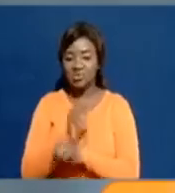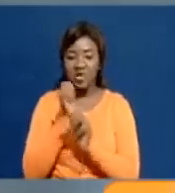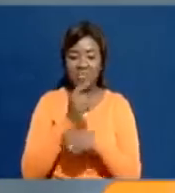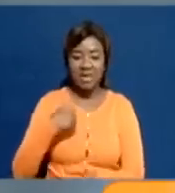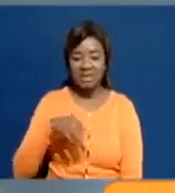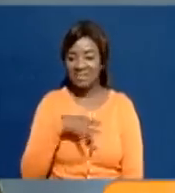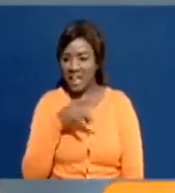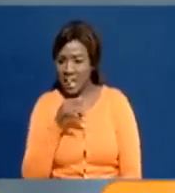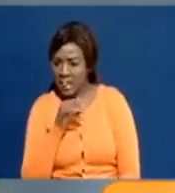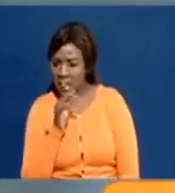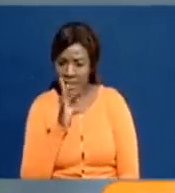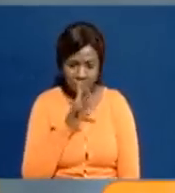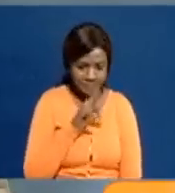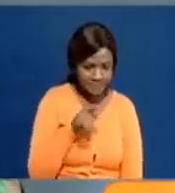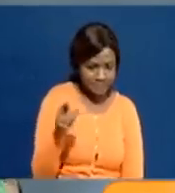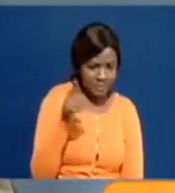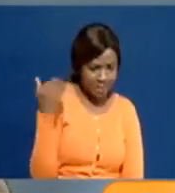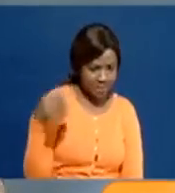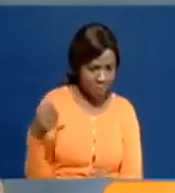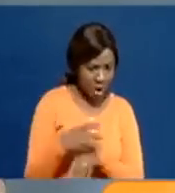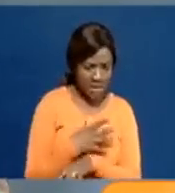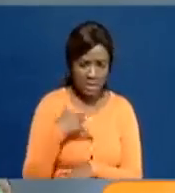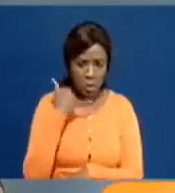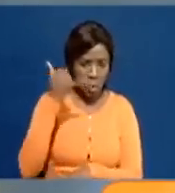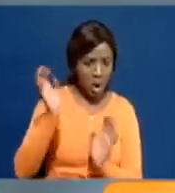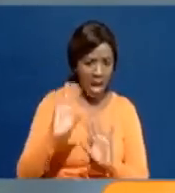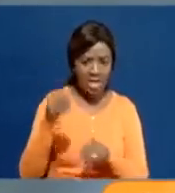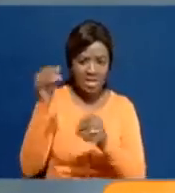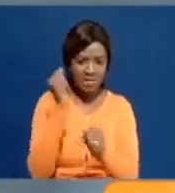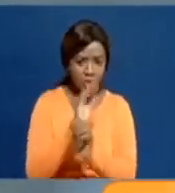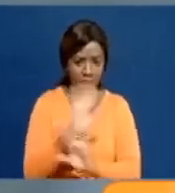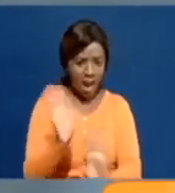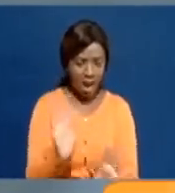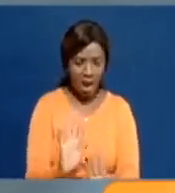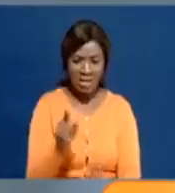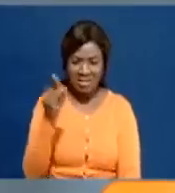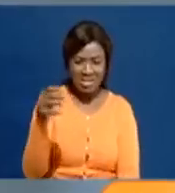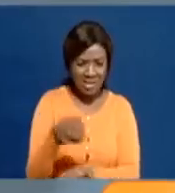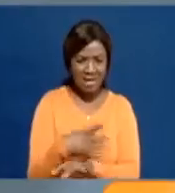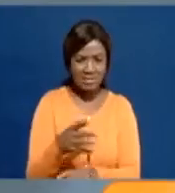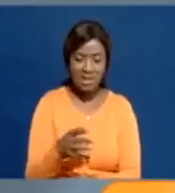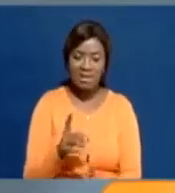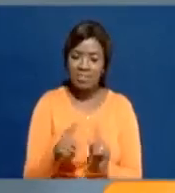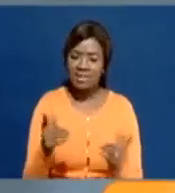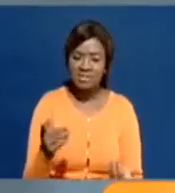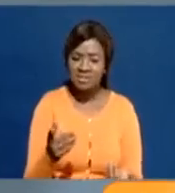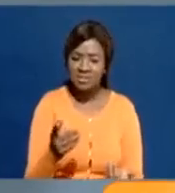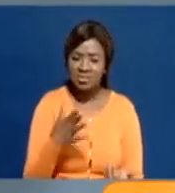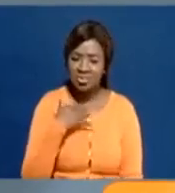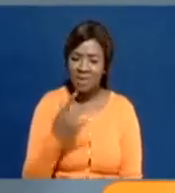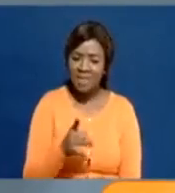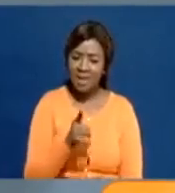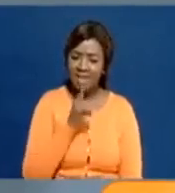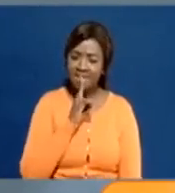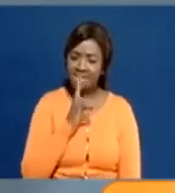warriors. We're tiptoeing, we're silent, you're keeping quiet. Don't call her, don't give her jobs. No. You don't want me to wallow in silence when I